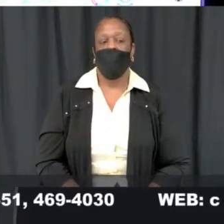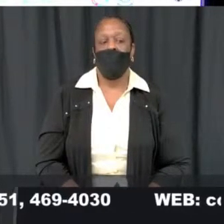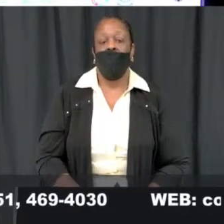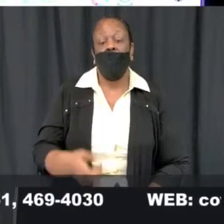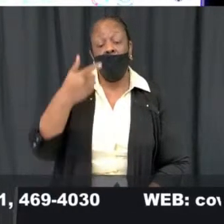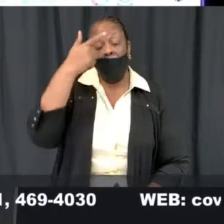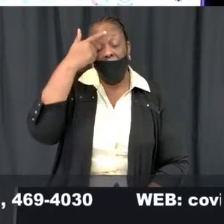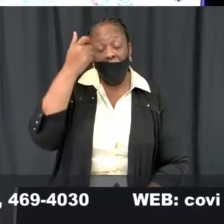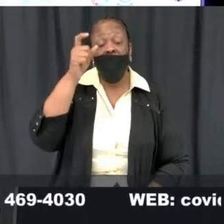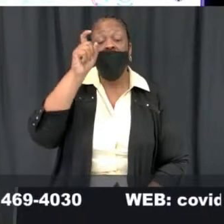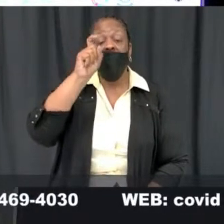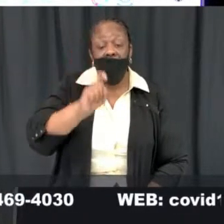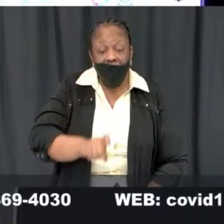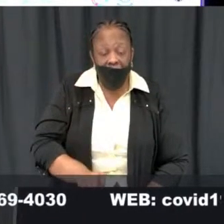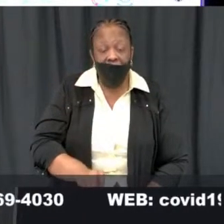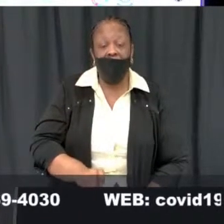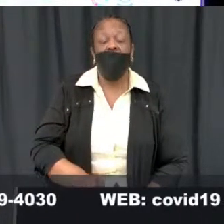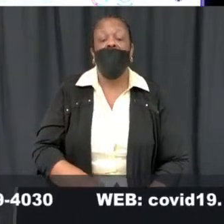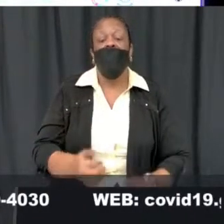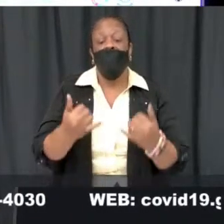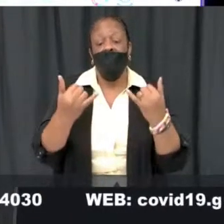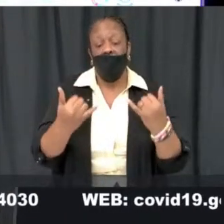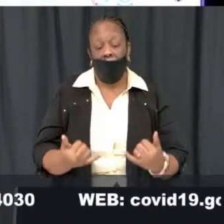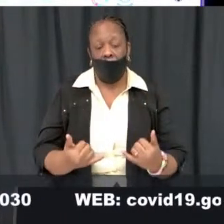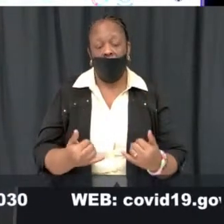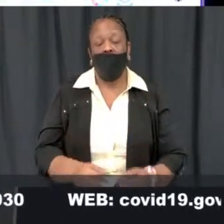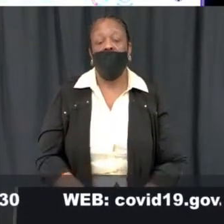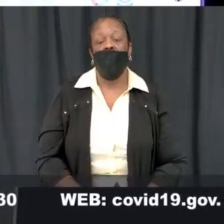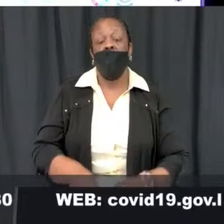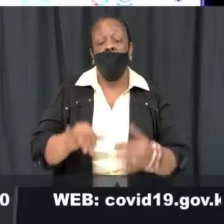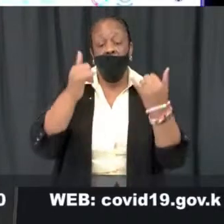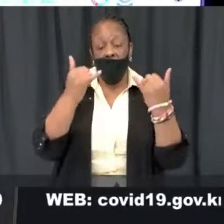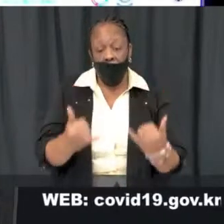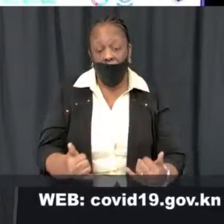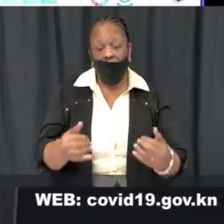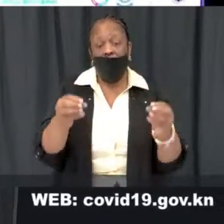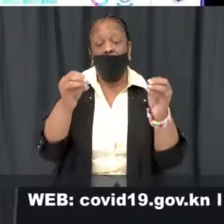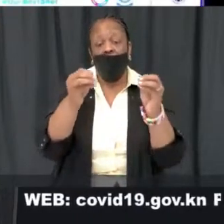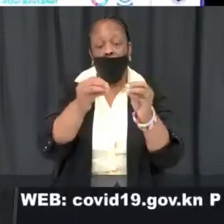because we need it, and we need it now more than ever.